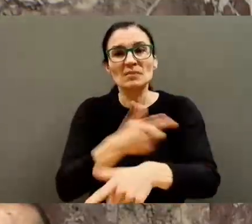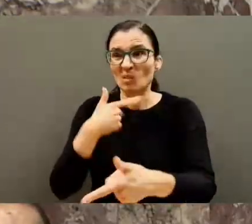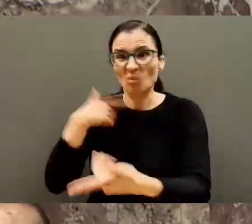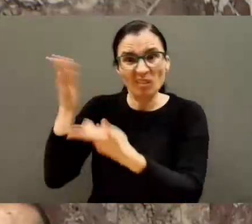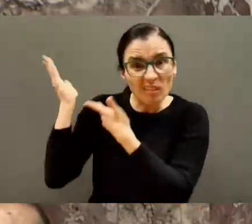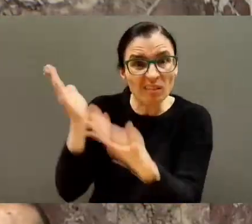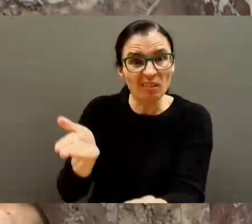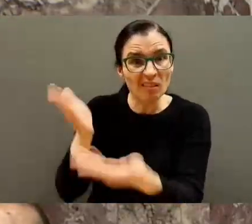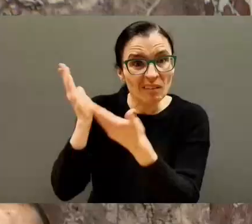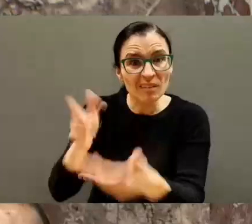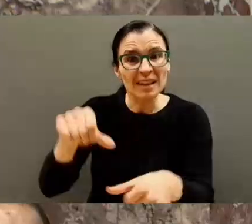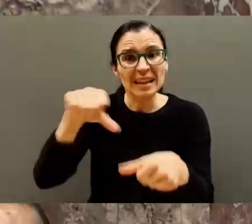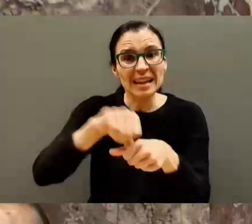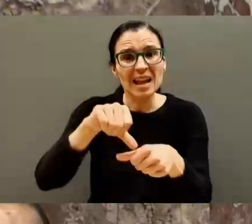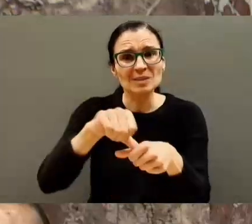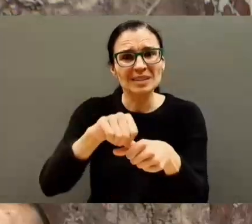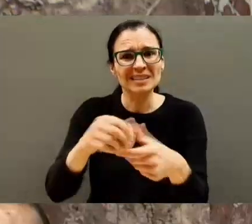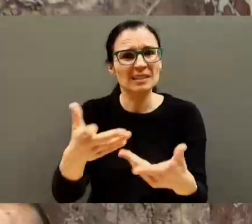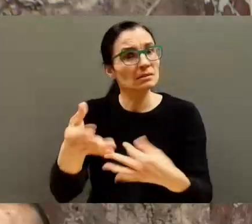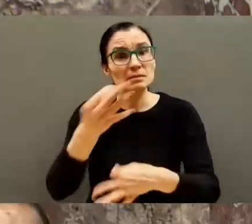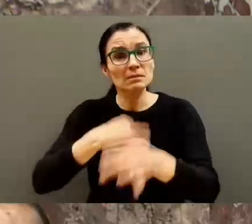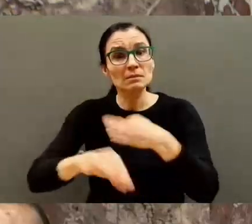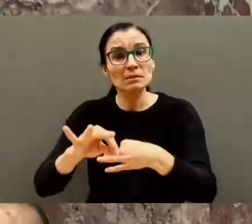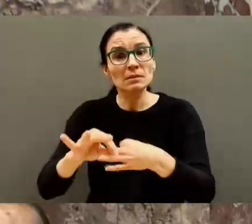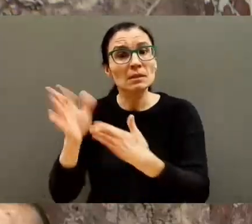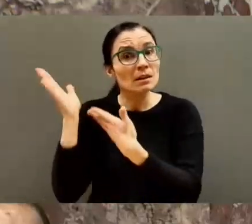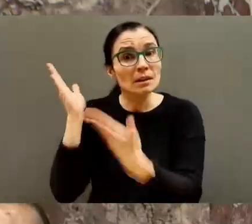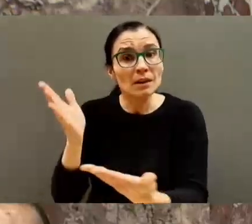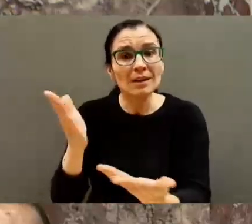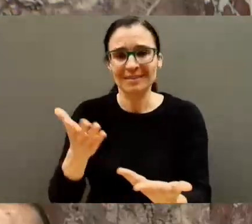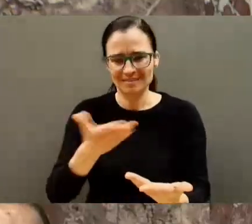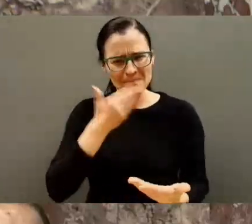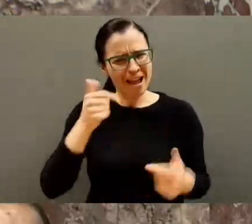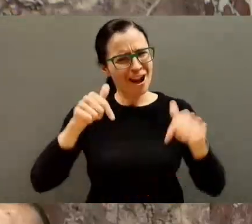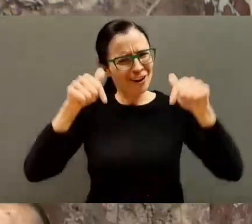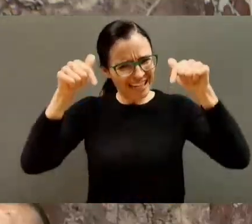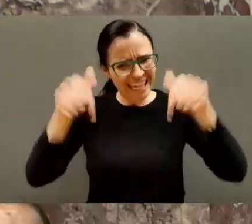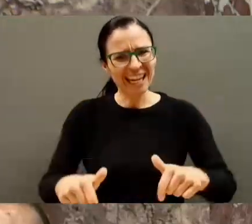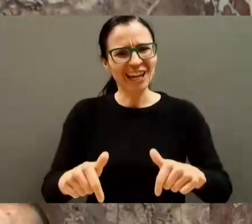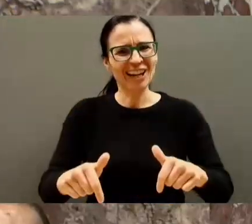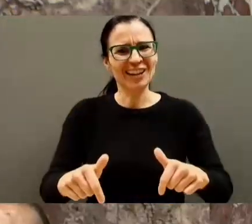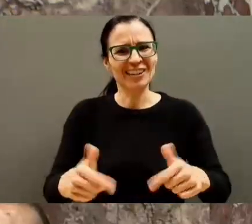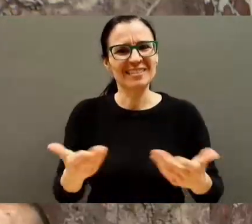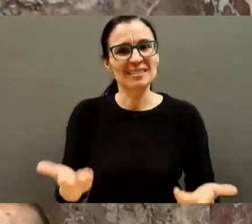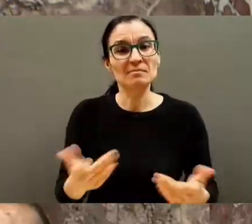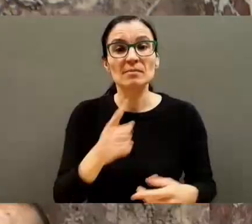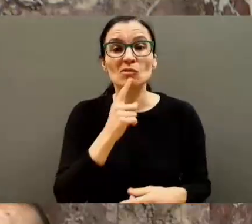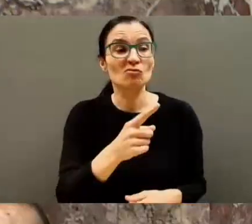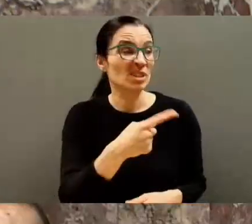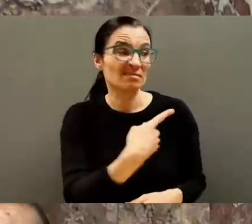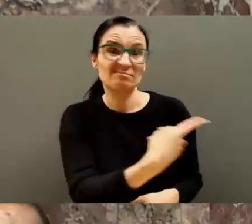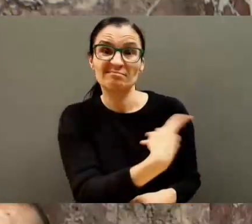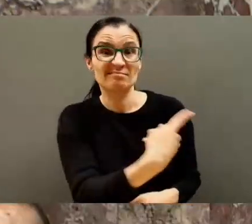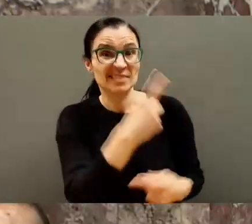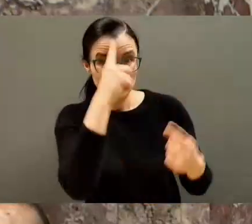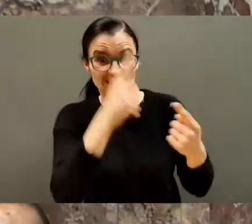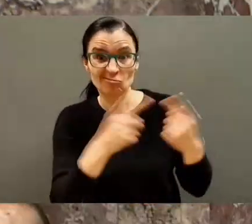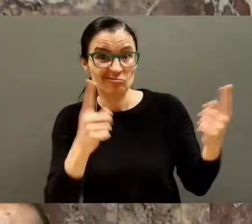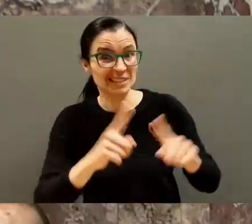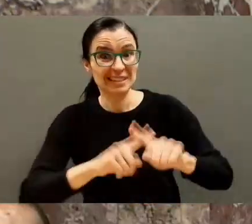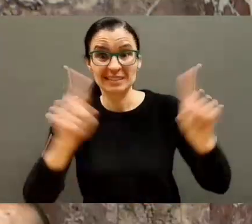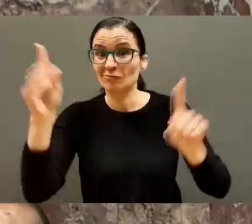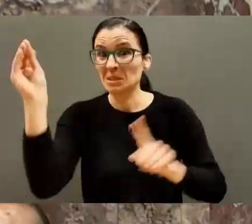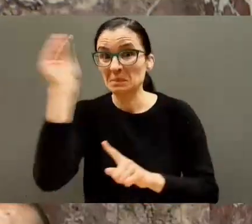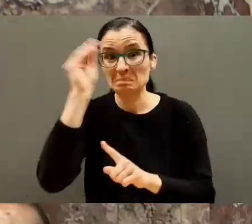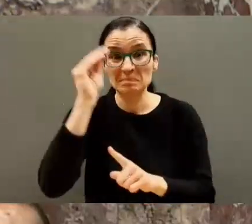It's great for our environment. We have a difference of opinion. They're opposed to any measure, Honourable Speaker, that would deal with the fight against